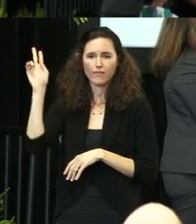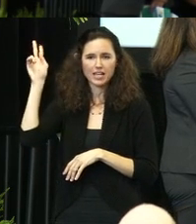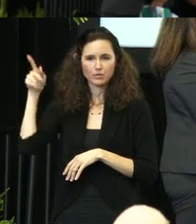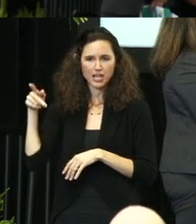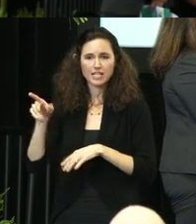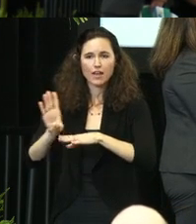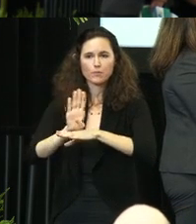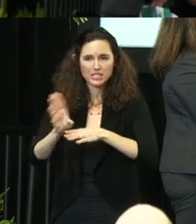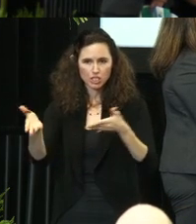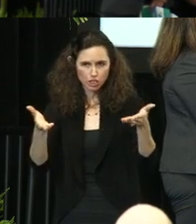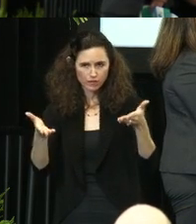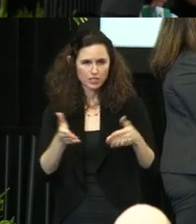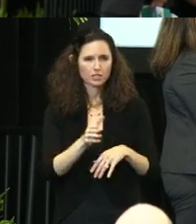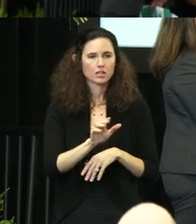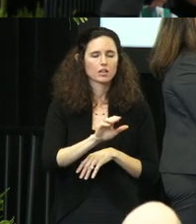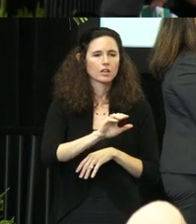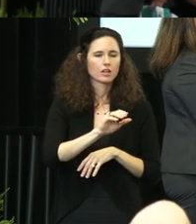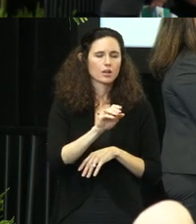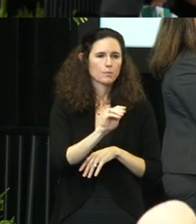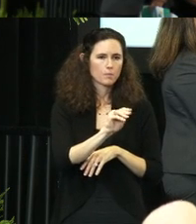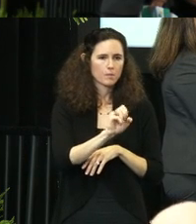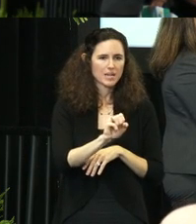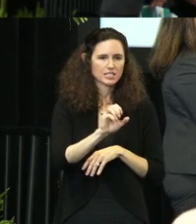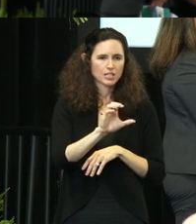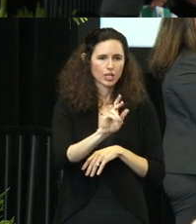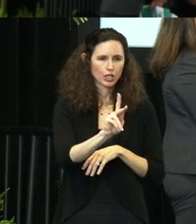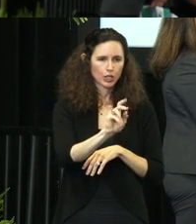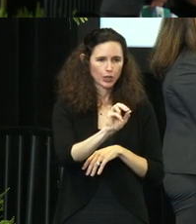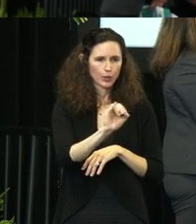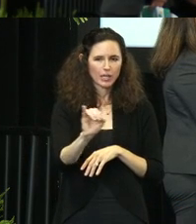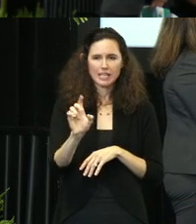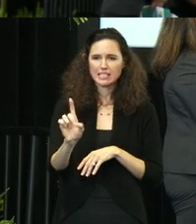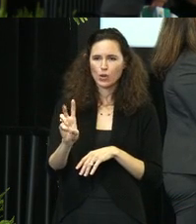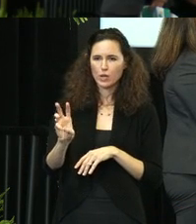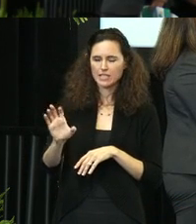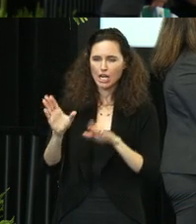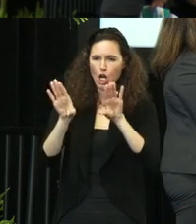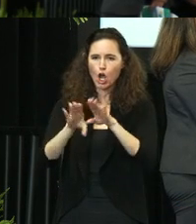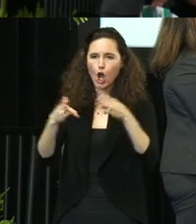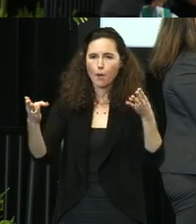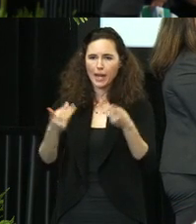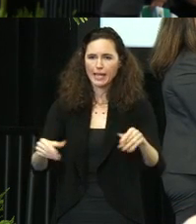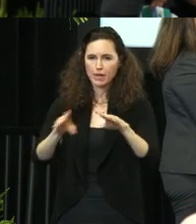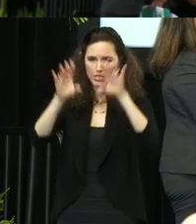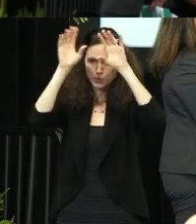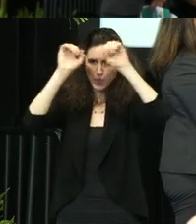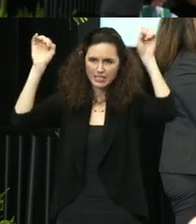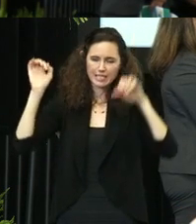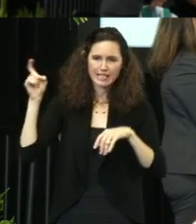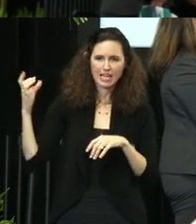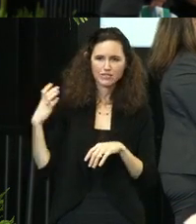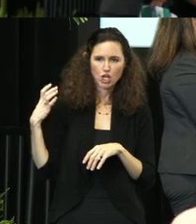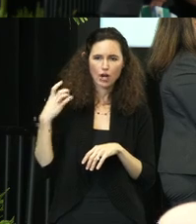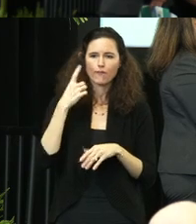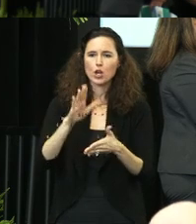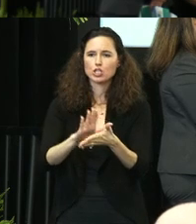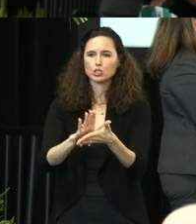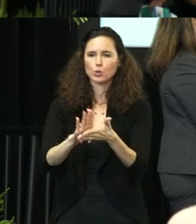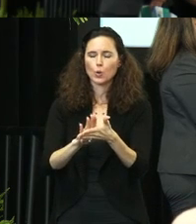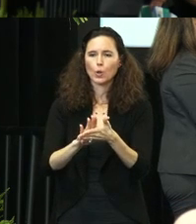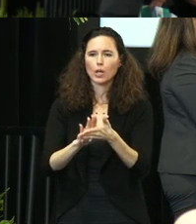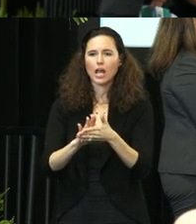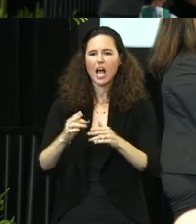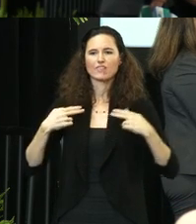Services. Ms. Jana Coy, Deerwood Center and Open Campus President and Executive Chair for the School of